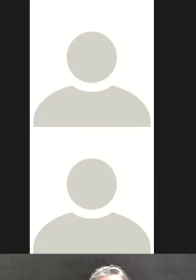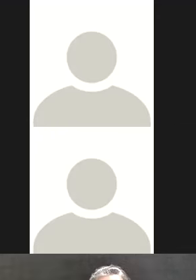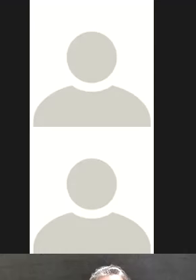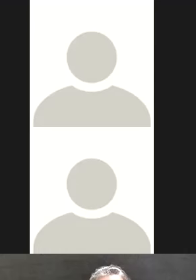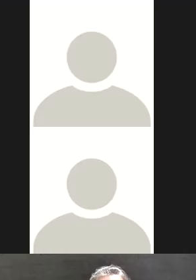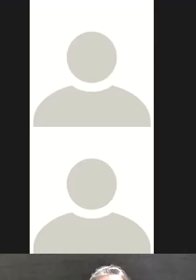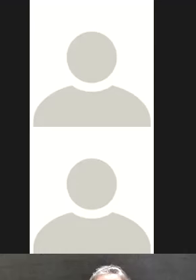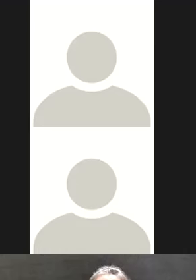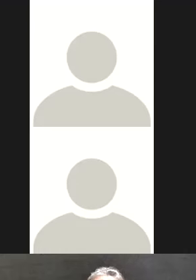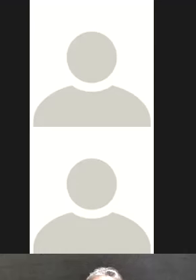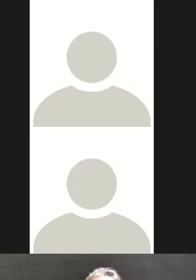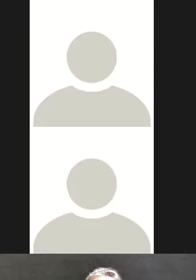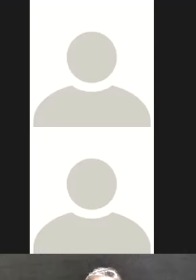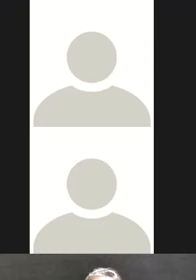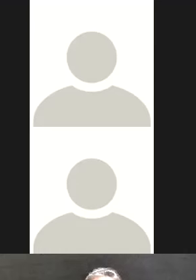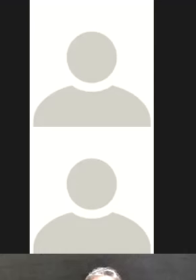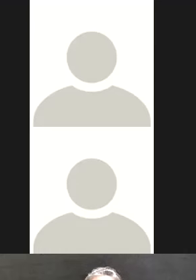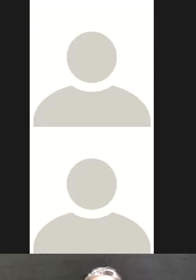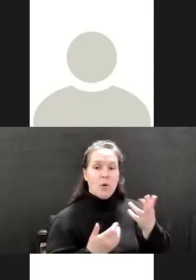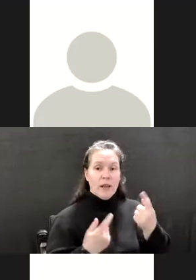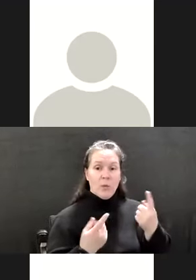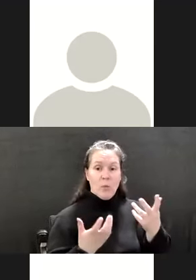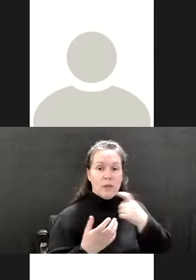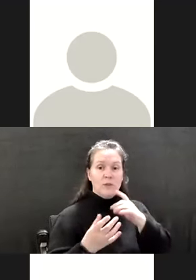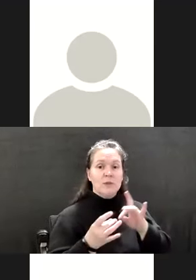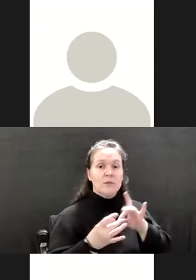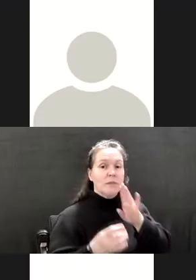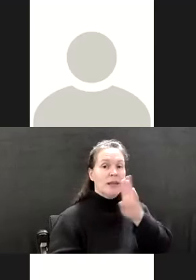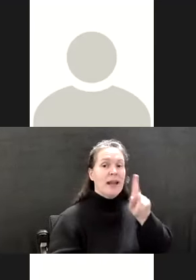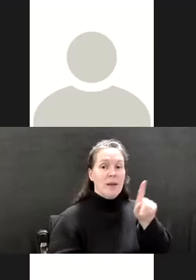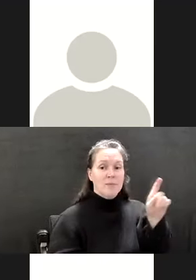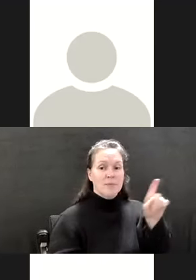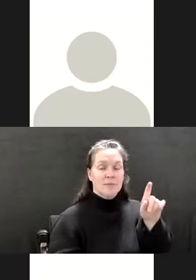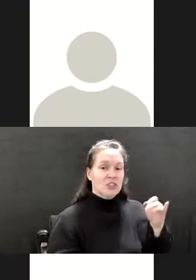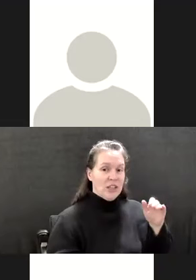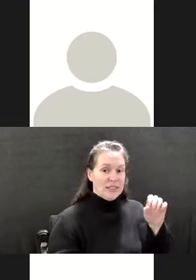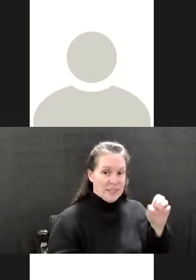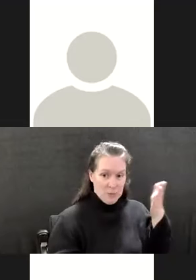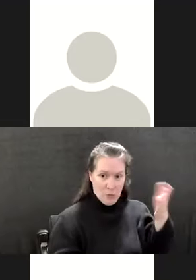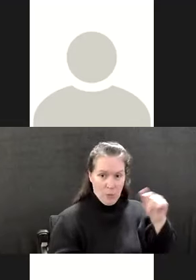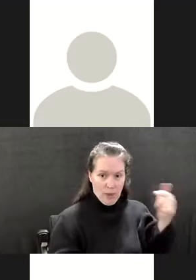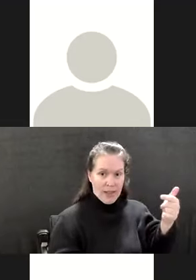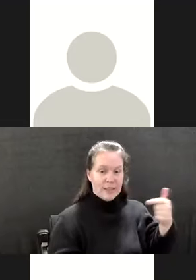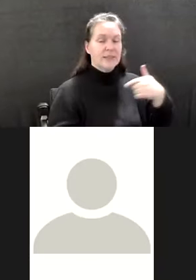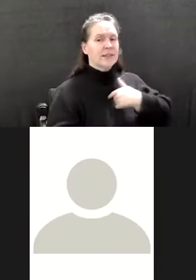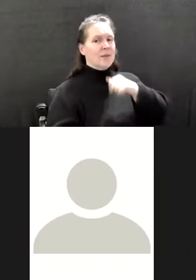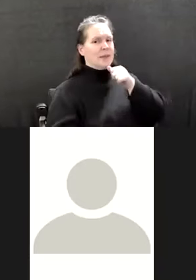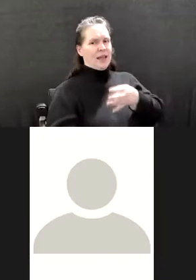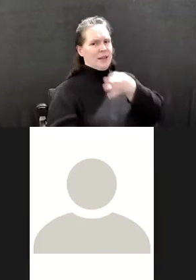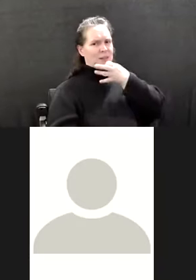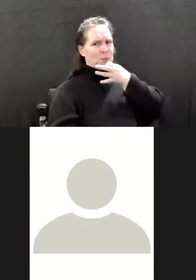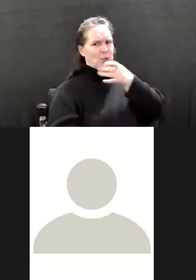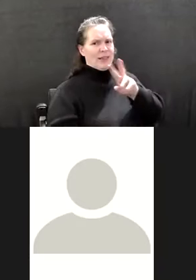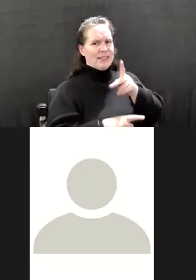Right. Any other comments or anyone would like to speak up? We have Jesse. Go ahead. Well, I'm not an expert in these